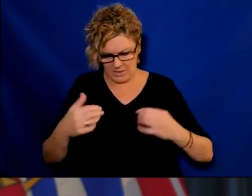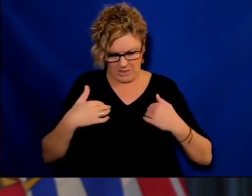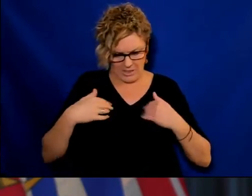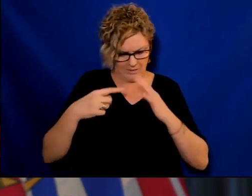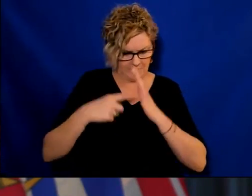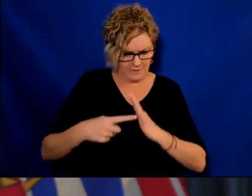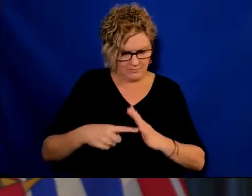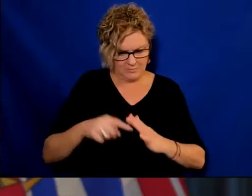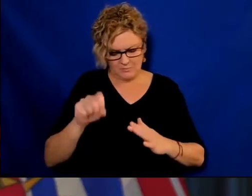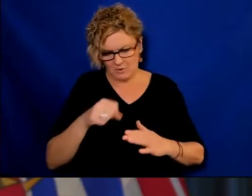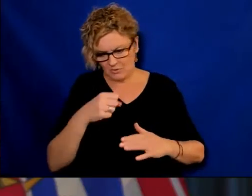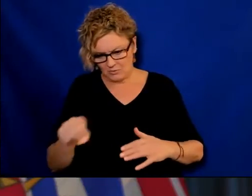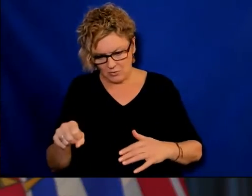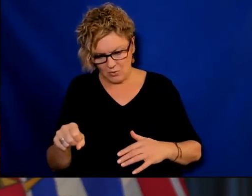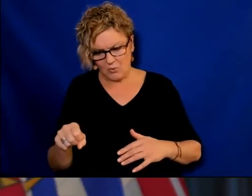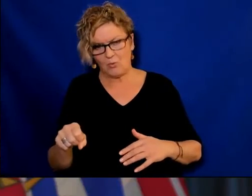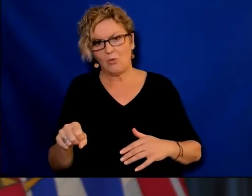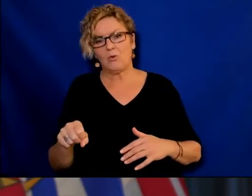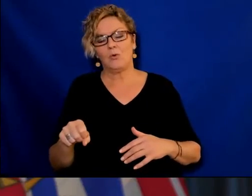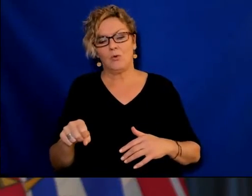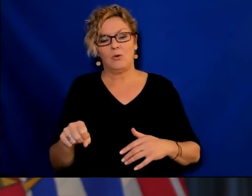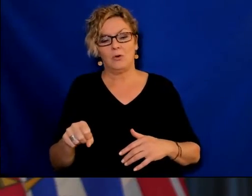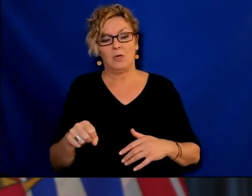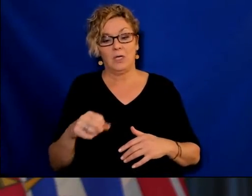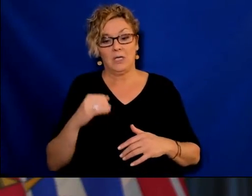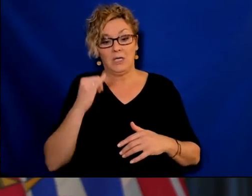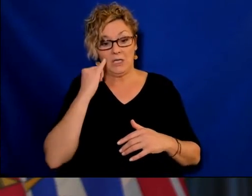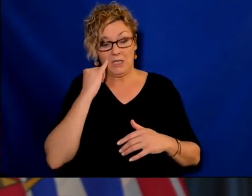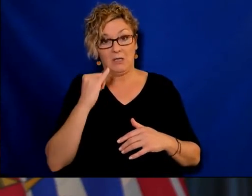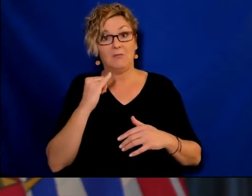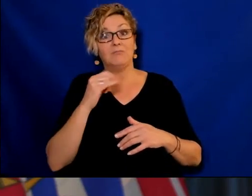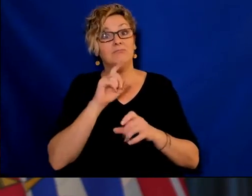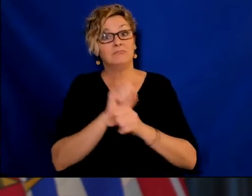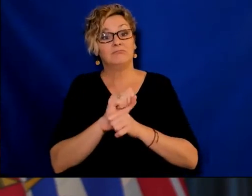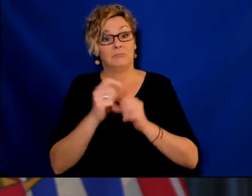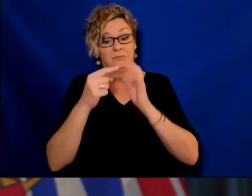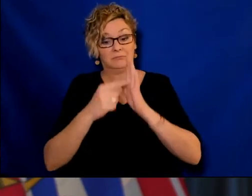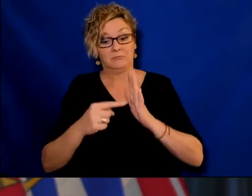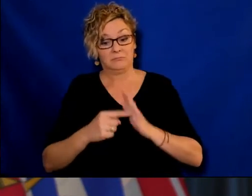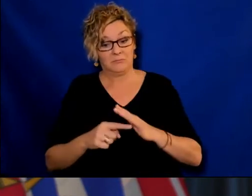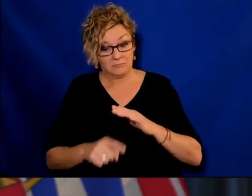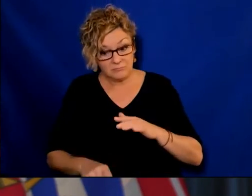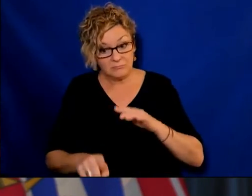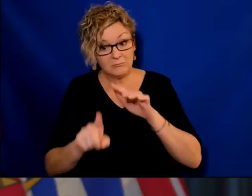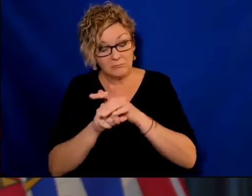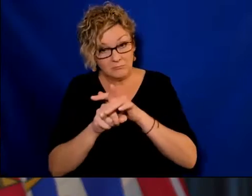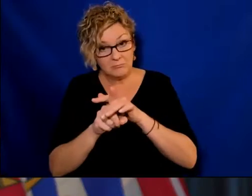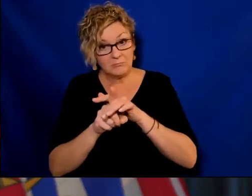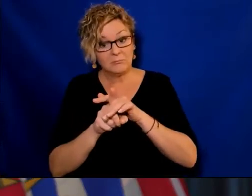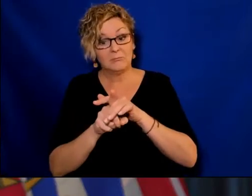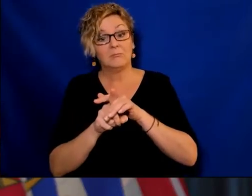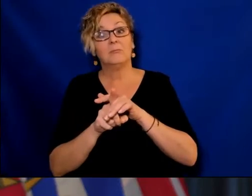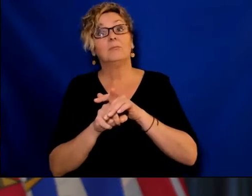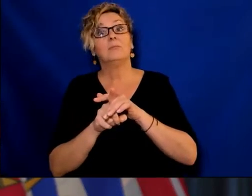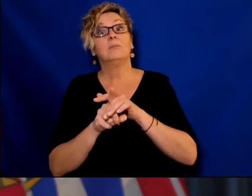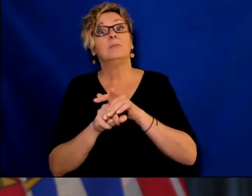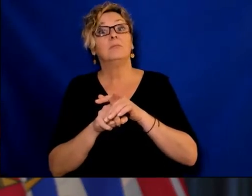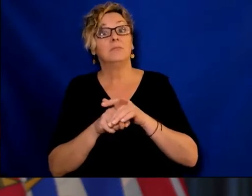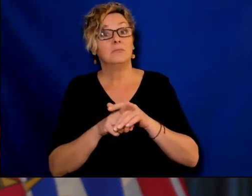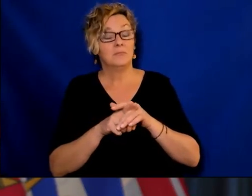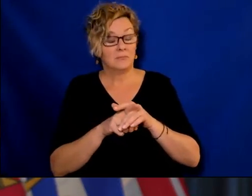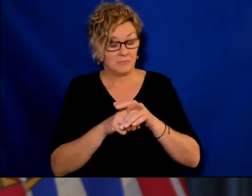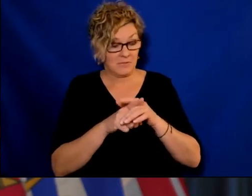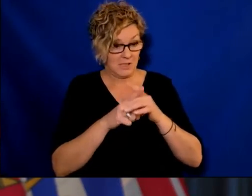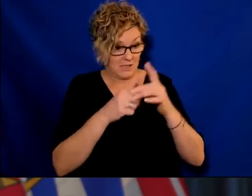caveats are because we know that people who are immune compromised, who have some more severe illness or end up in hospital,